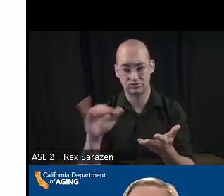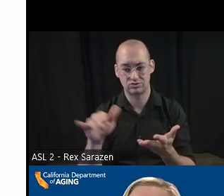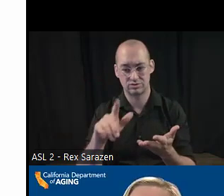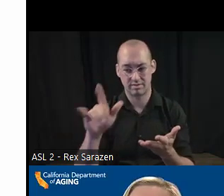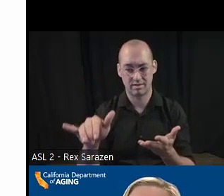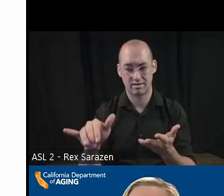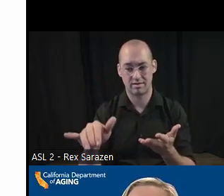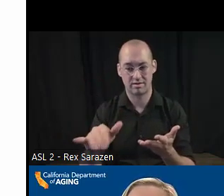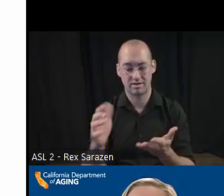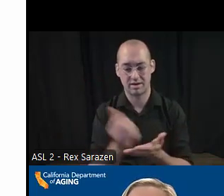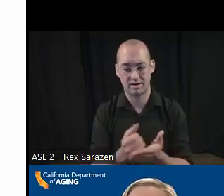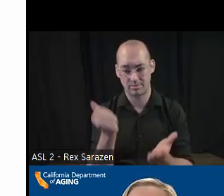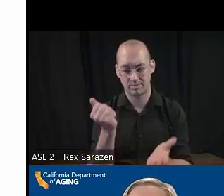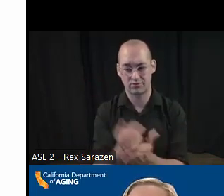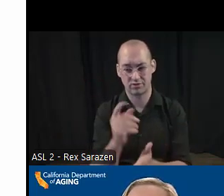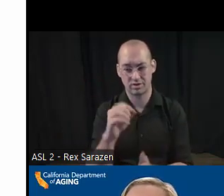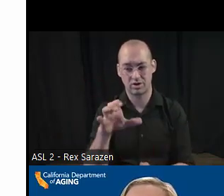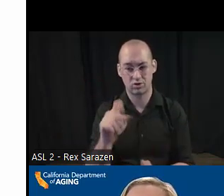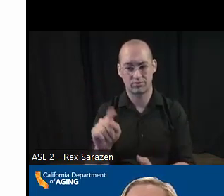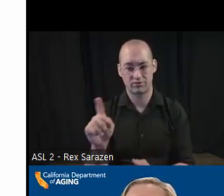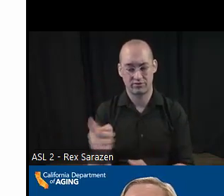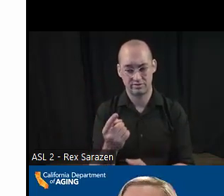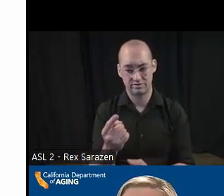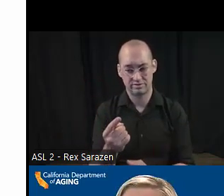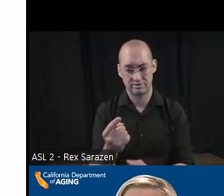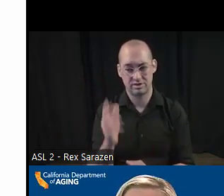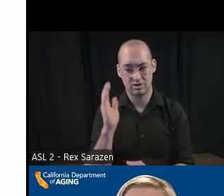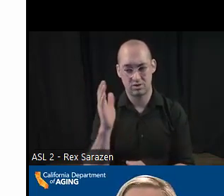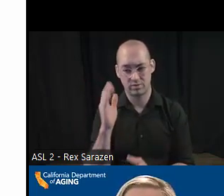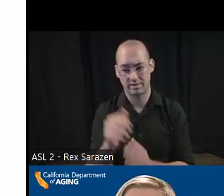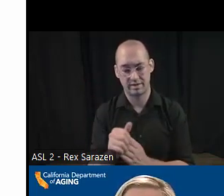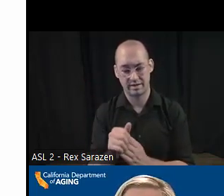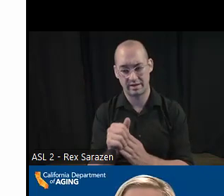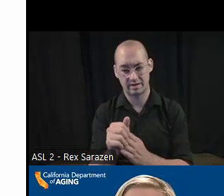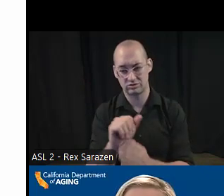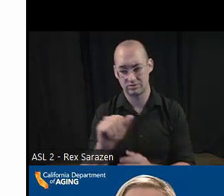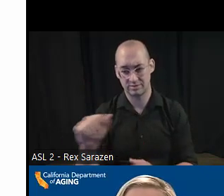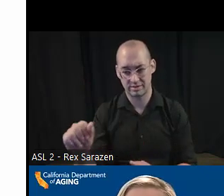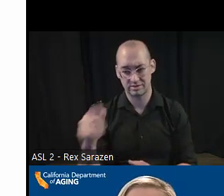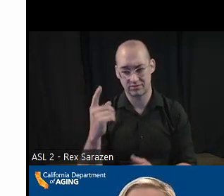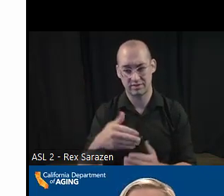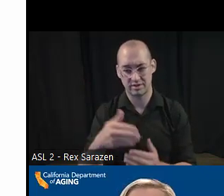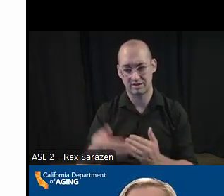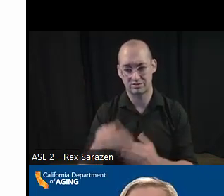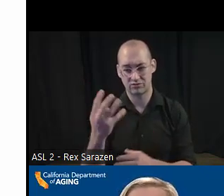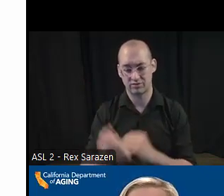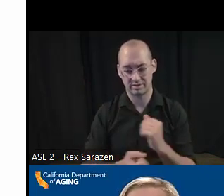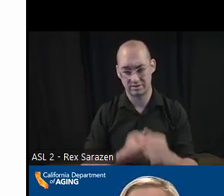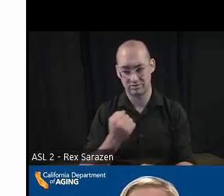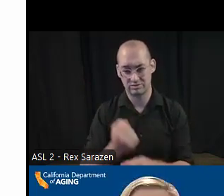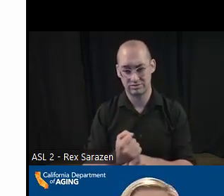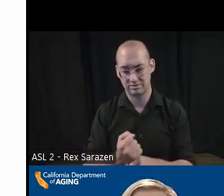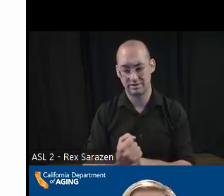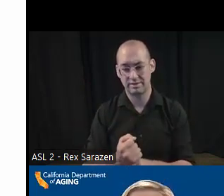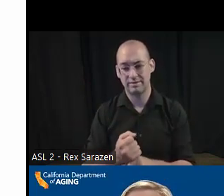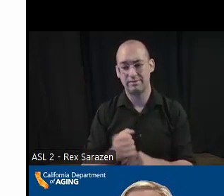We received approval October 1st. This will guide our AAAs for the next 4 years. And we